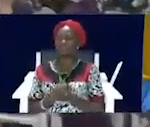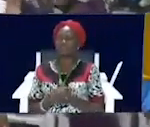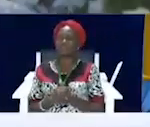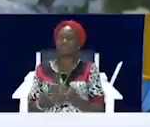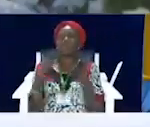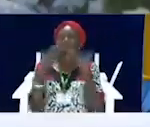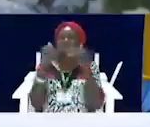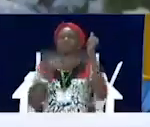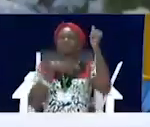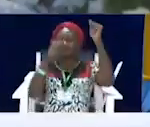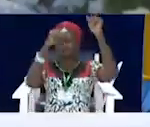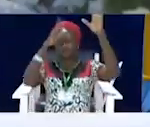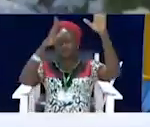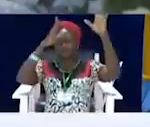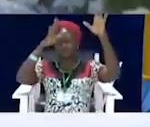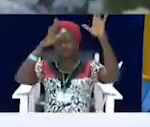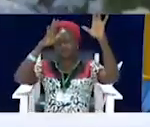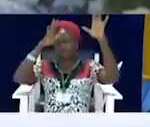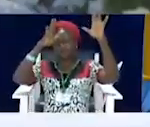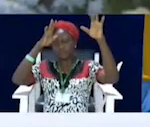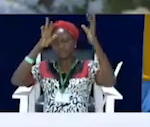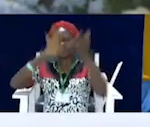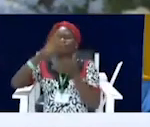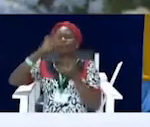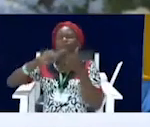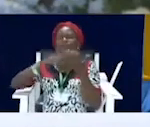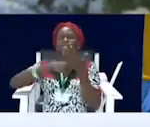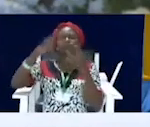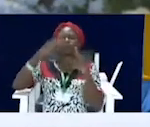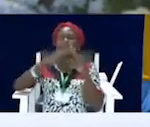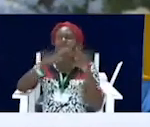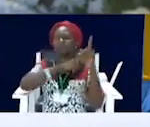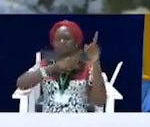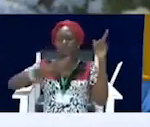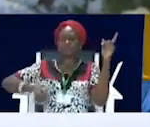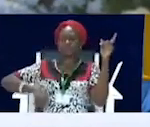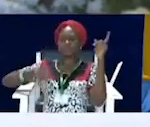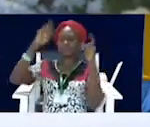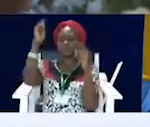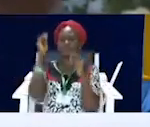Thank you, my Father. Glory be to your holy name.